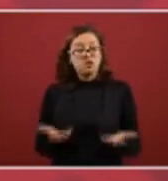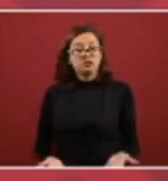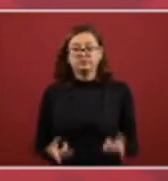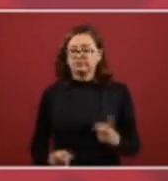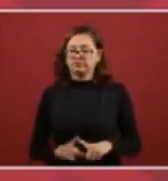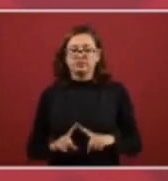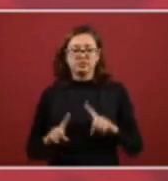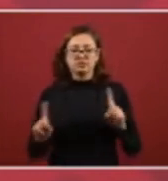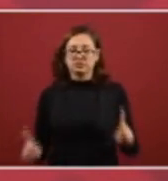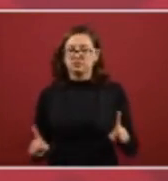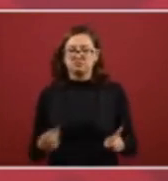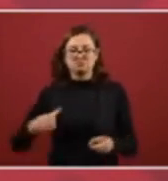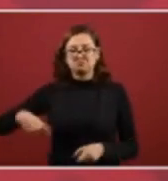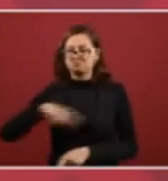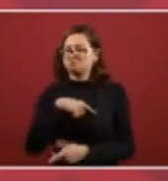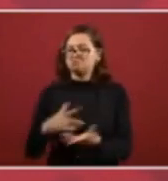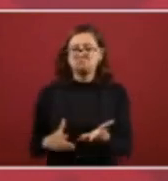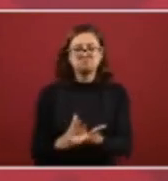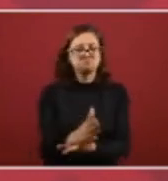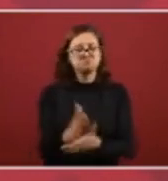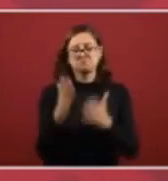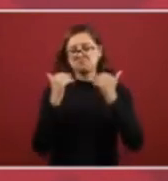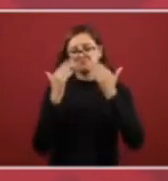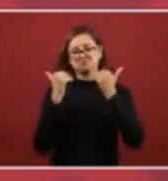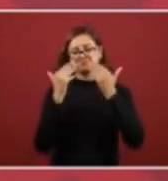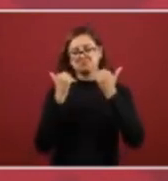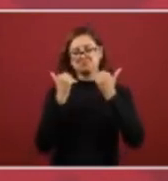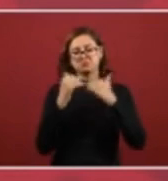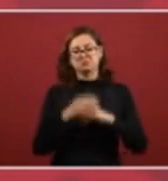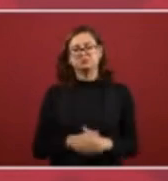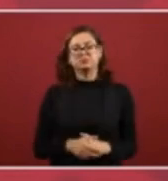prácticas. So we don't have these practices anymore.